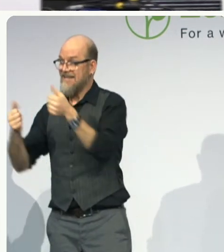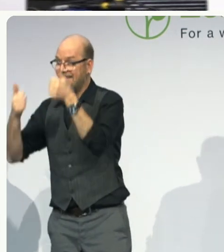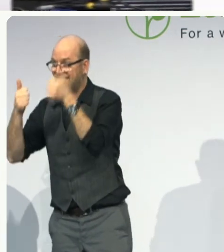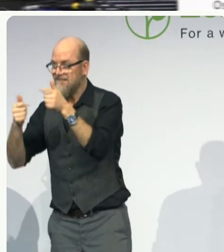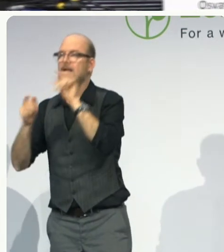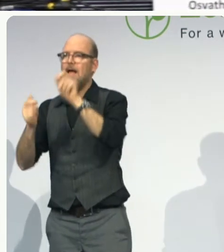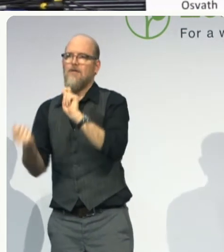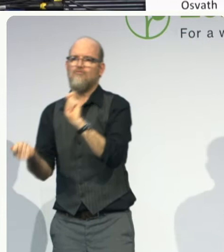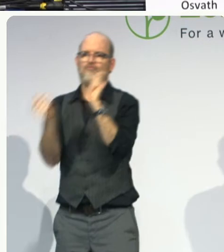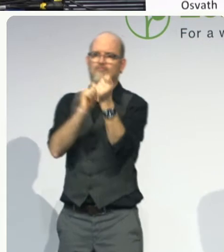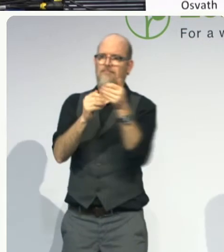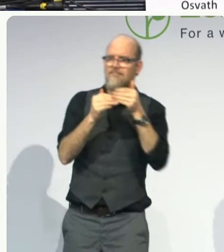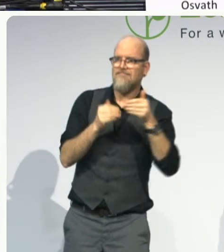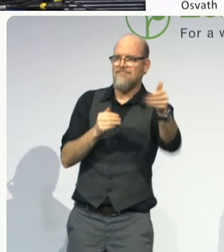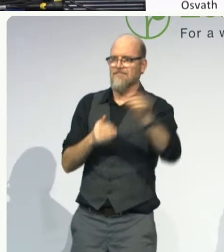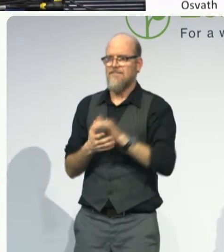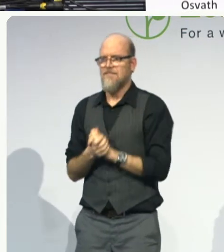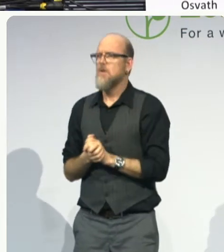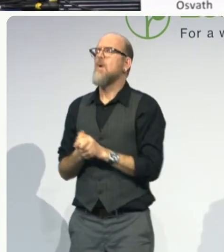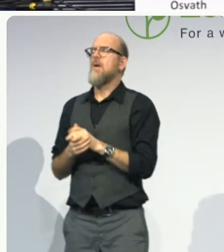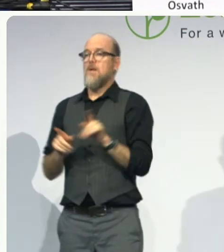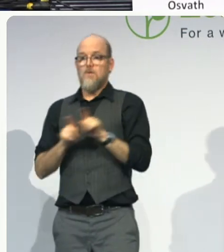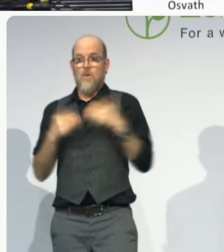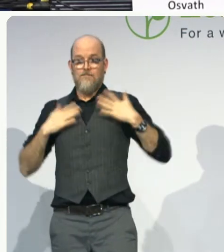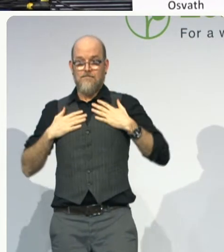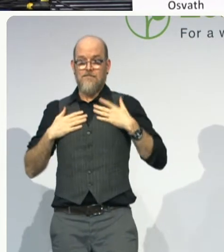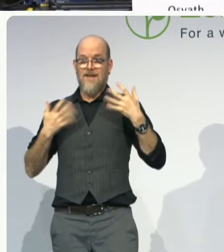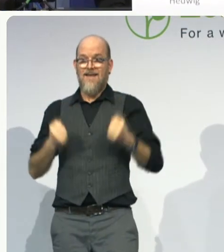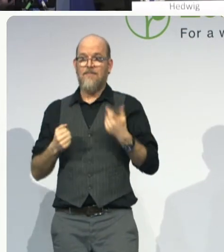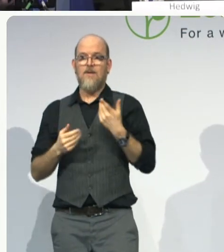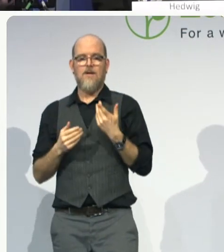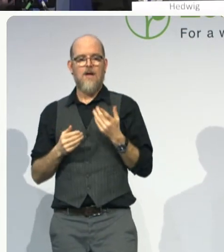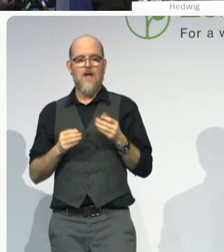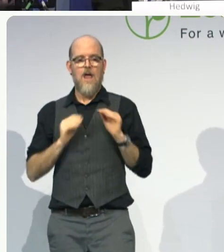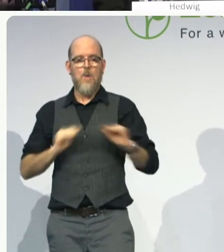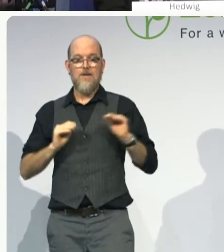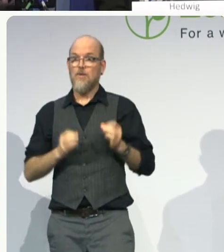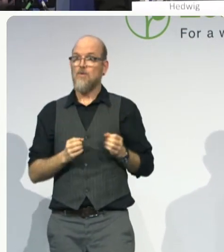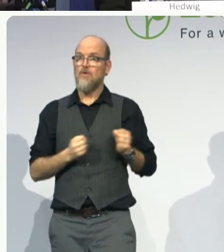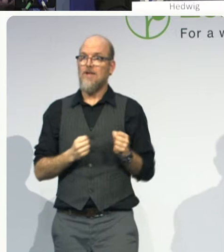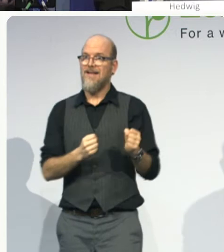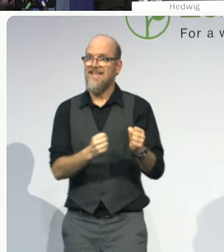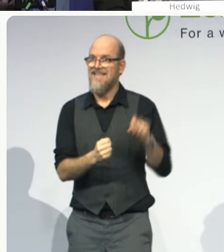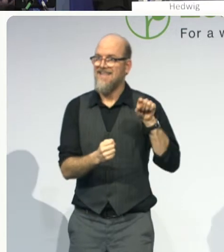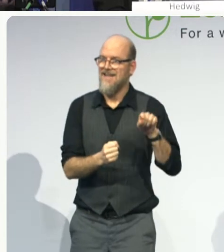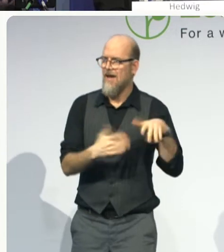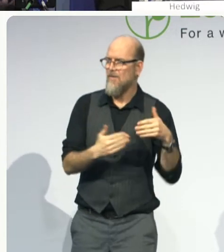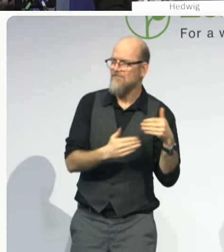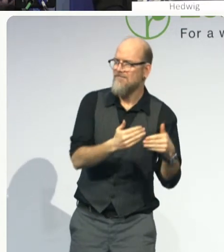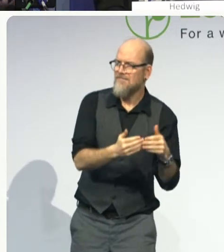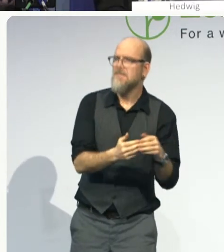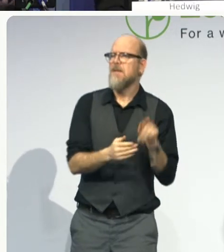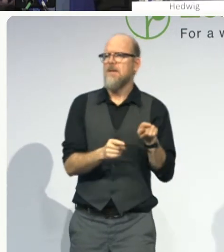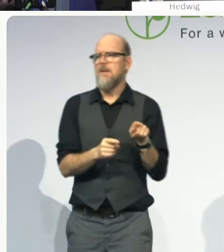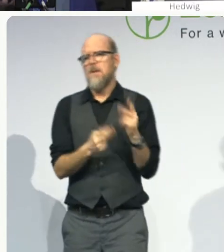have an education strategy that is obviously guided by SDG 4, quality education, and is